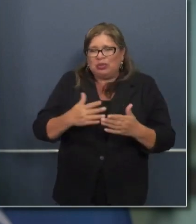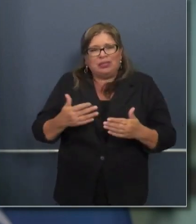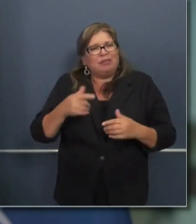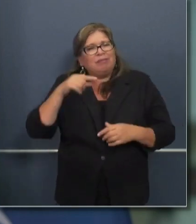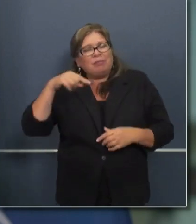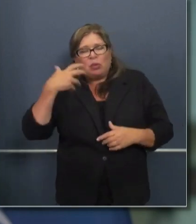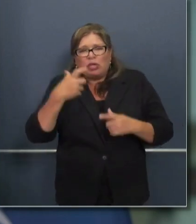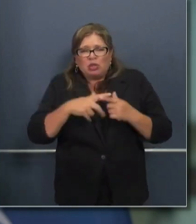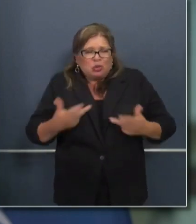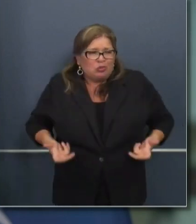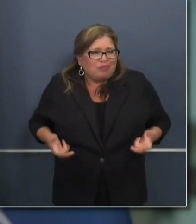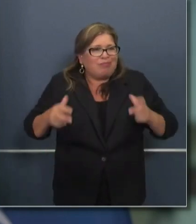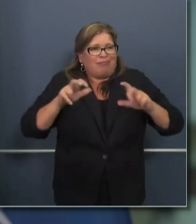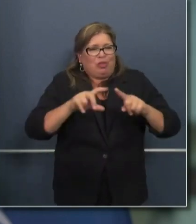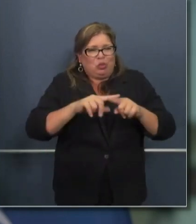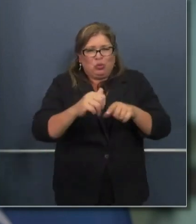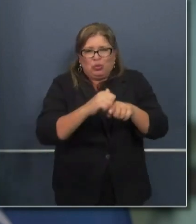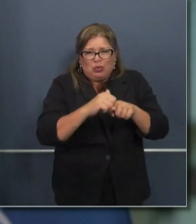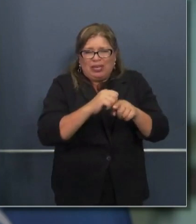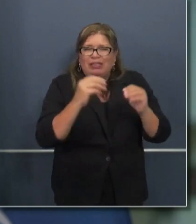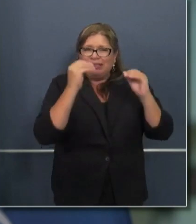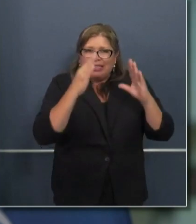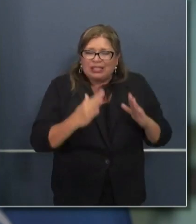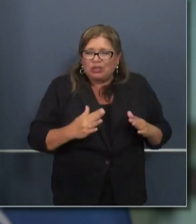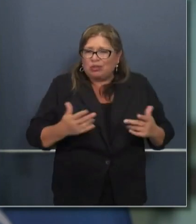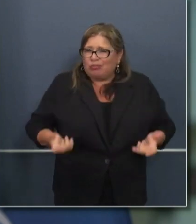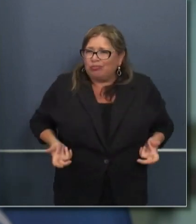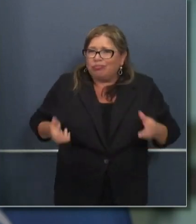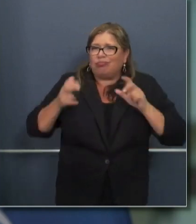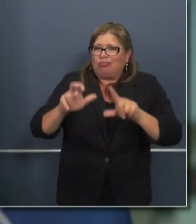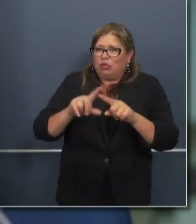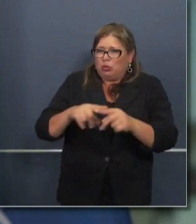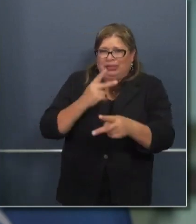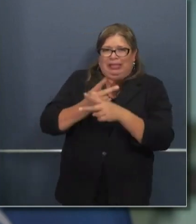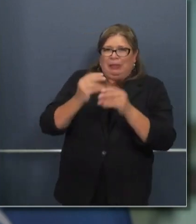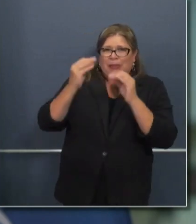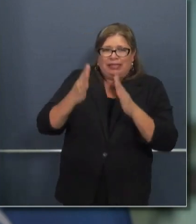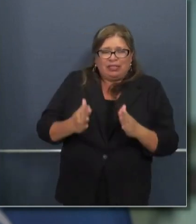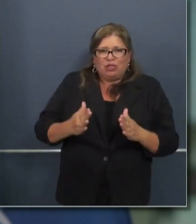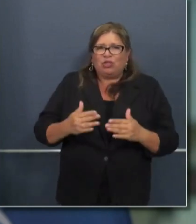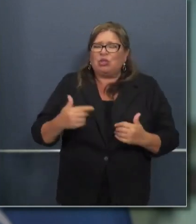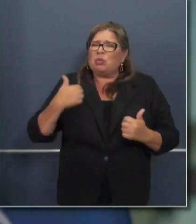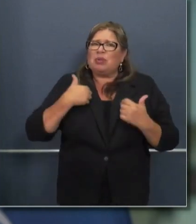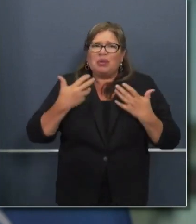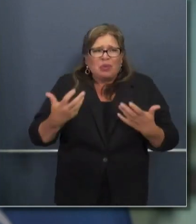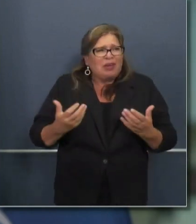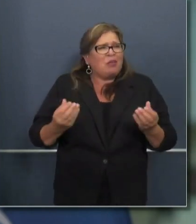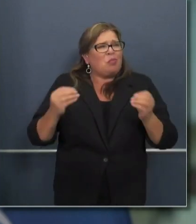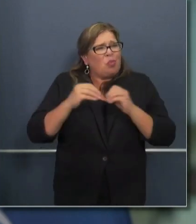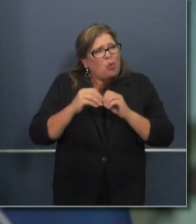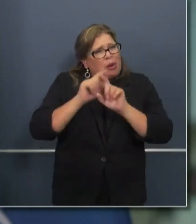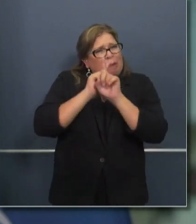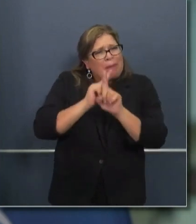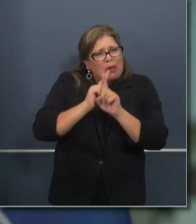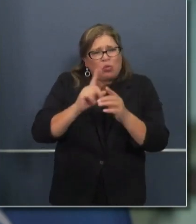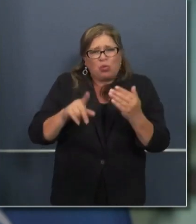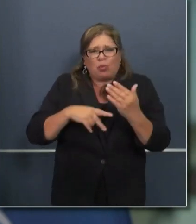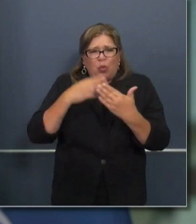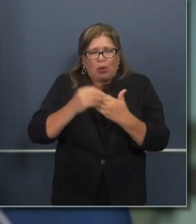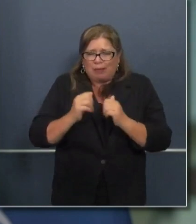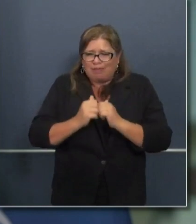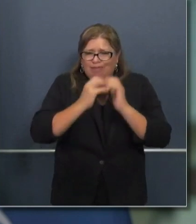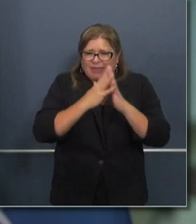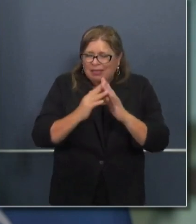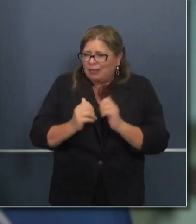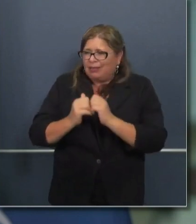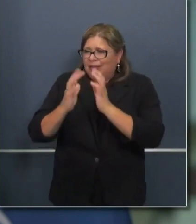retention, teacher training. We talked about a deep desire for more residency programs, more mentorship programs. We